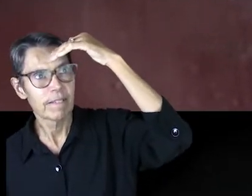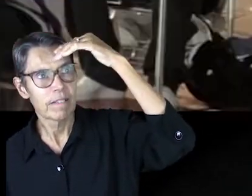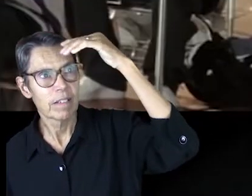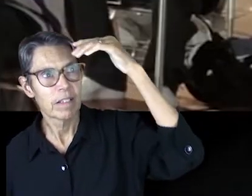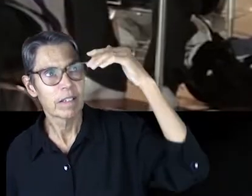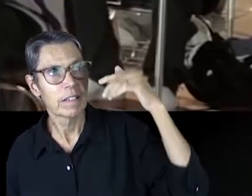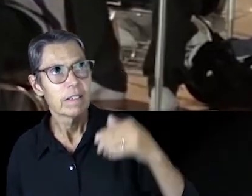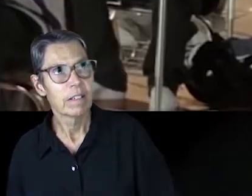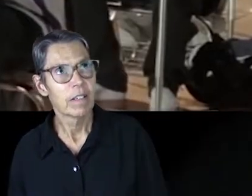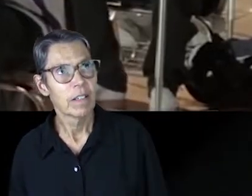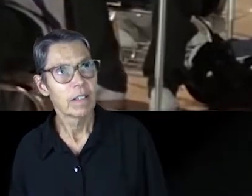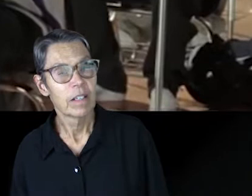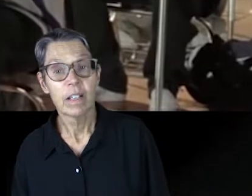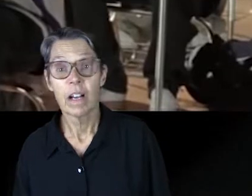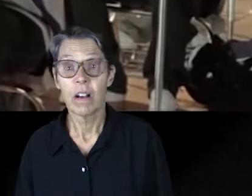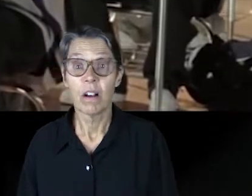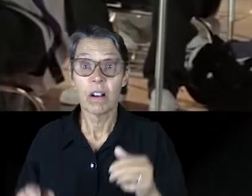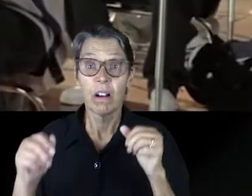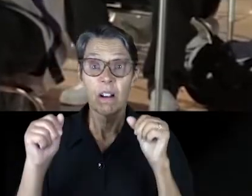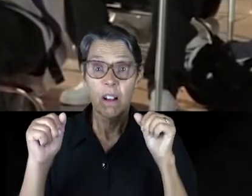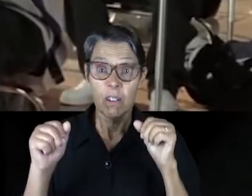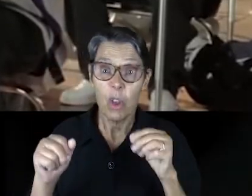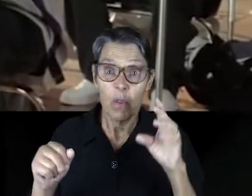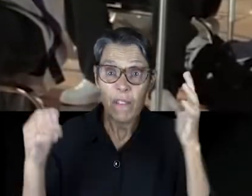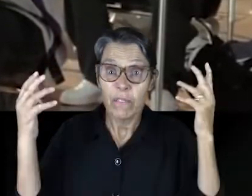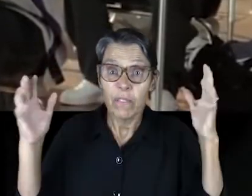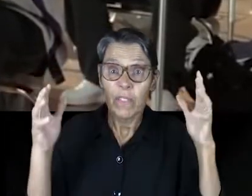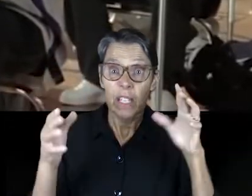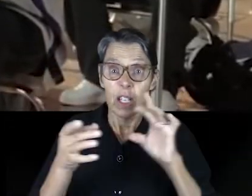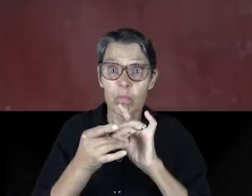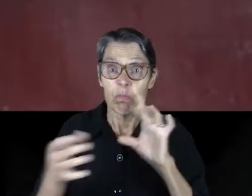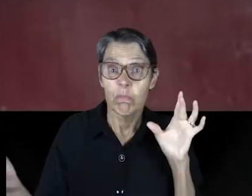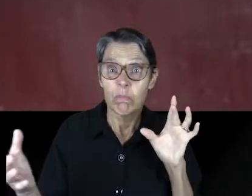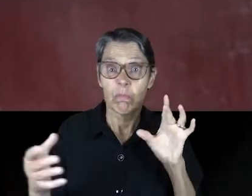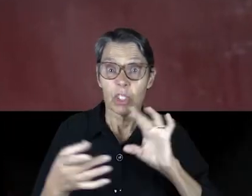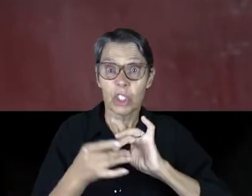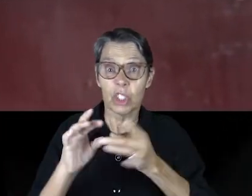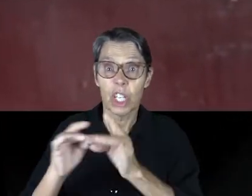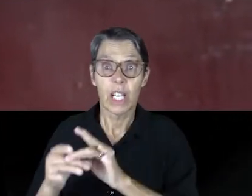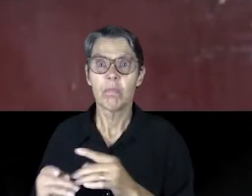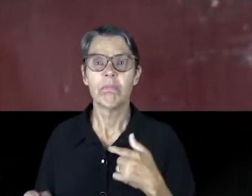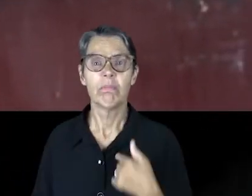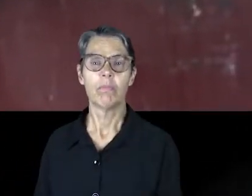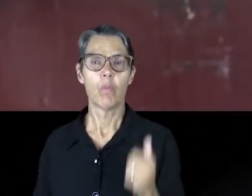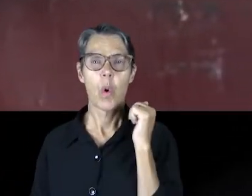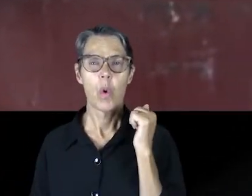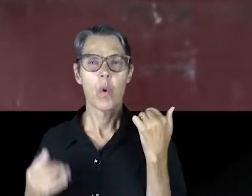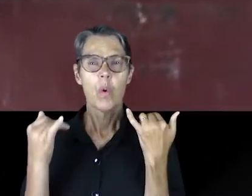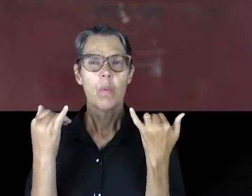Sir, they can cut the chain off the door, but they can't make us play.